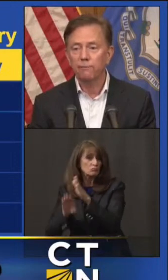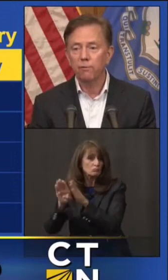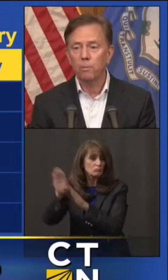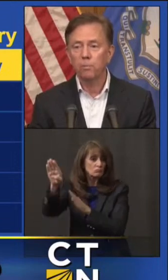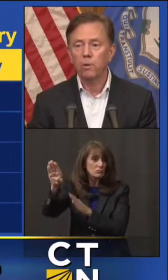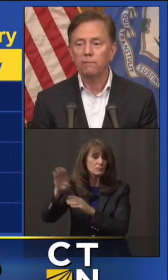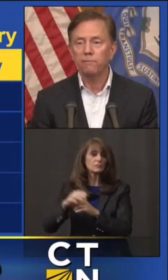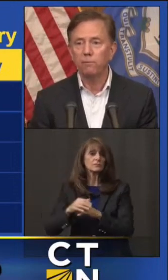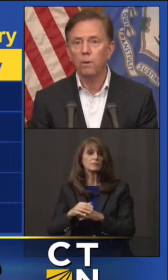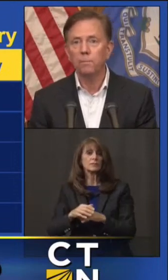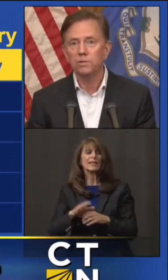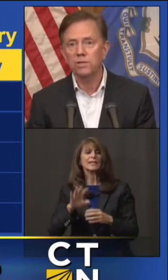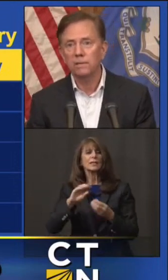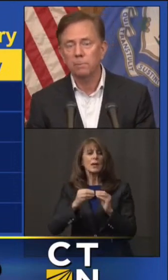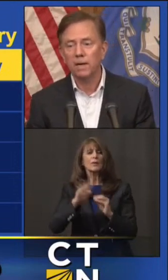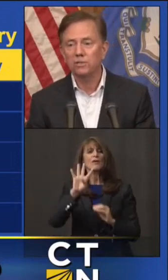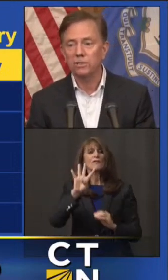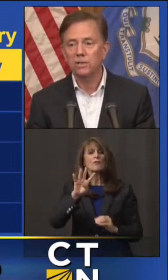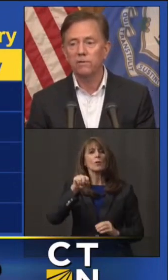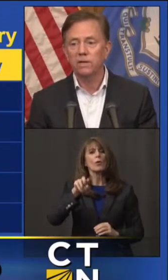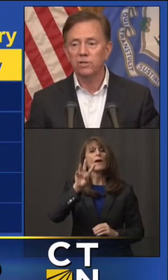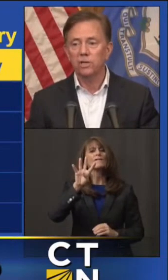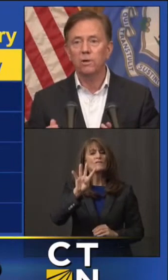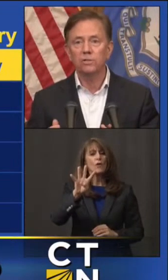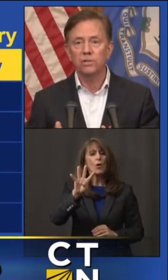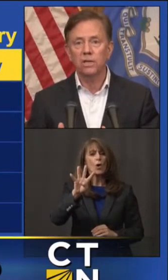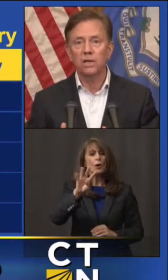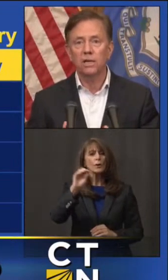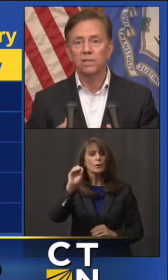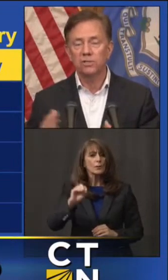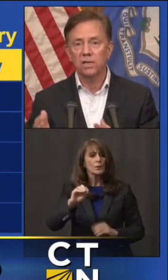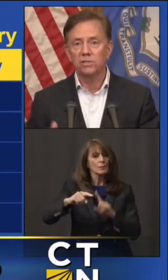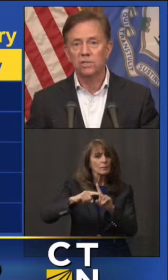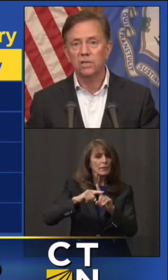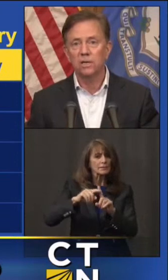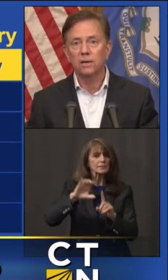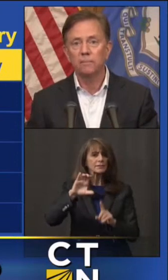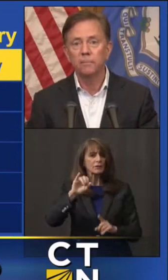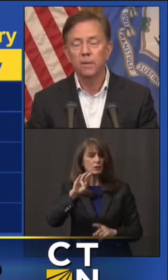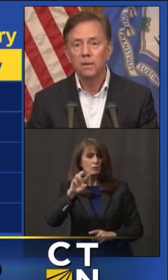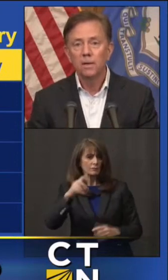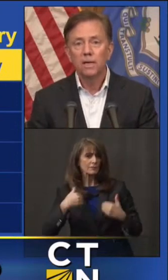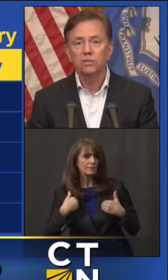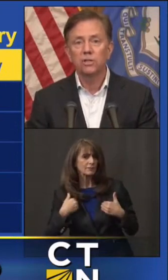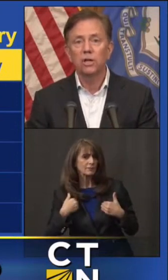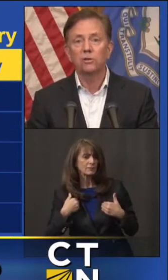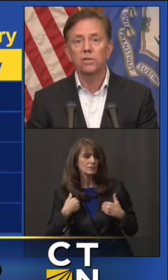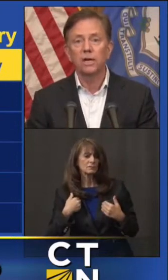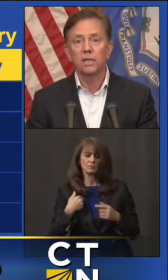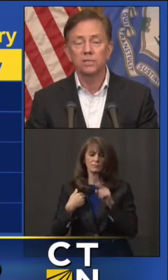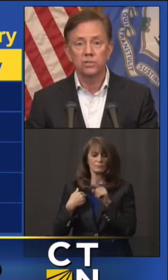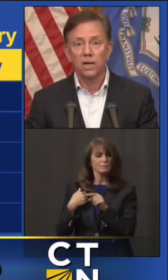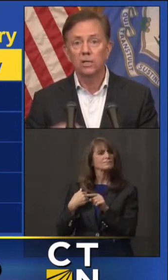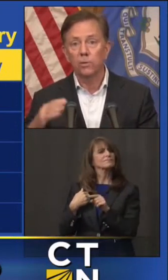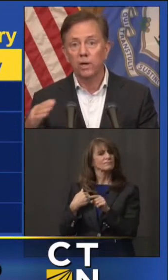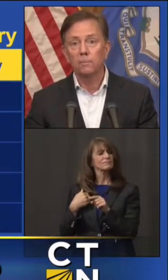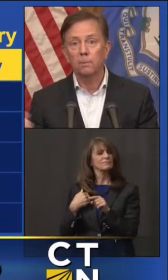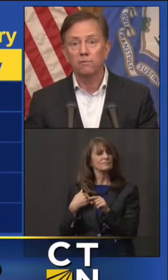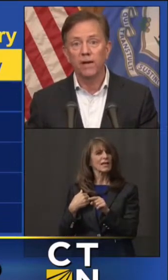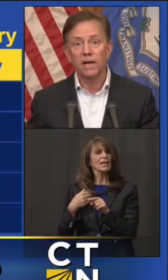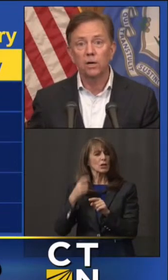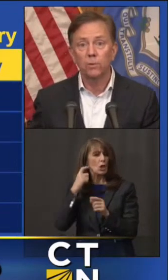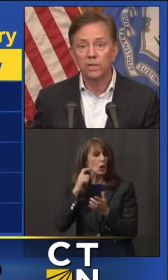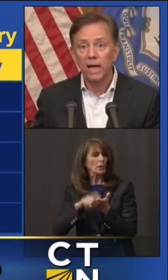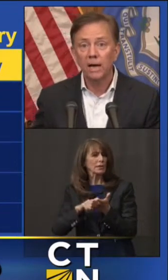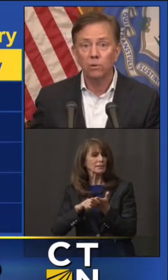the 4.4% positivity is interesting in the sense that it's another day that's not going up, and in